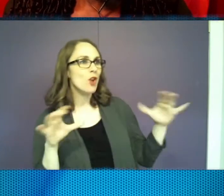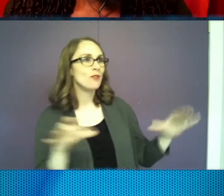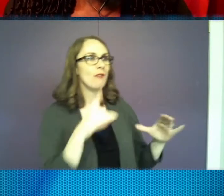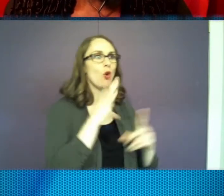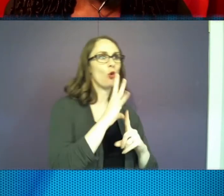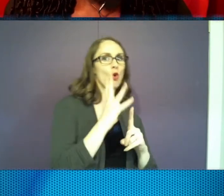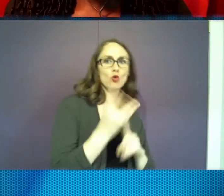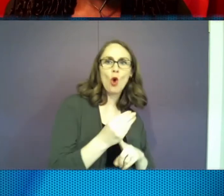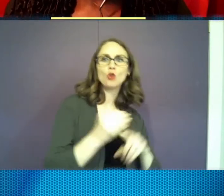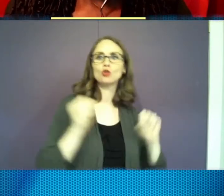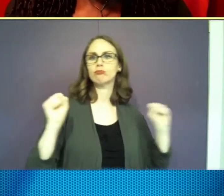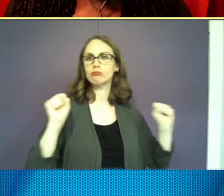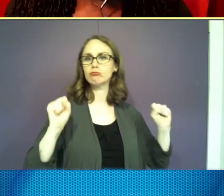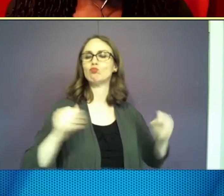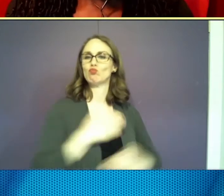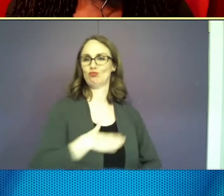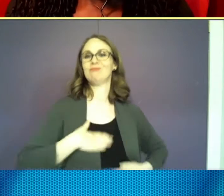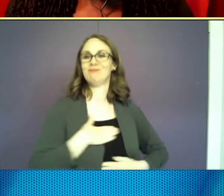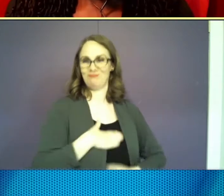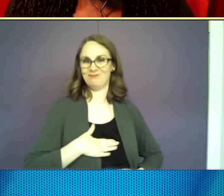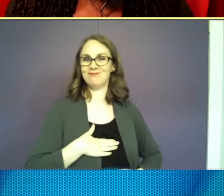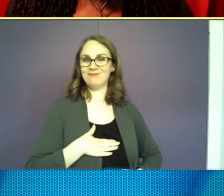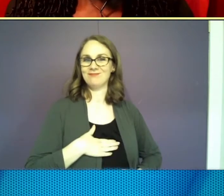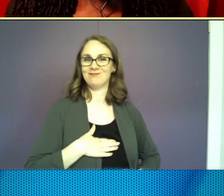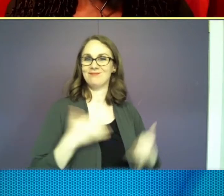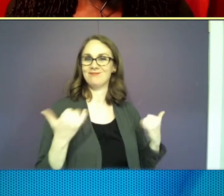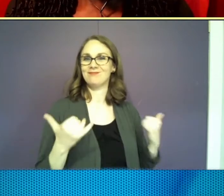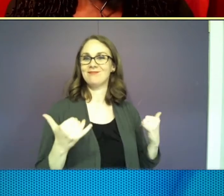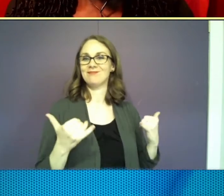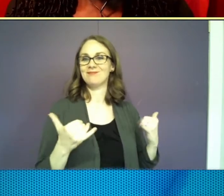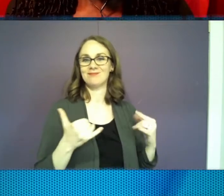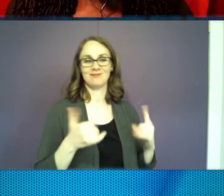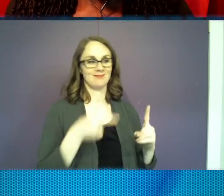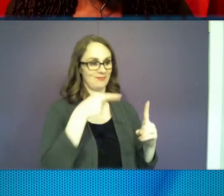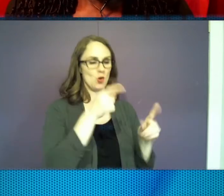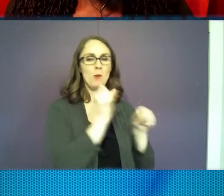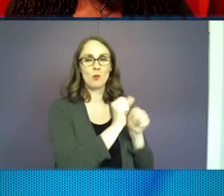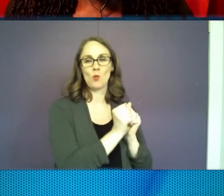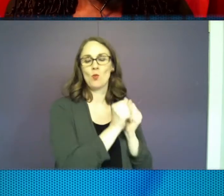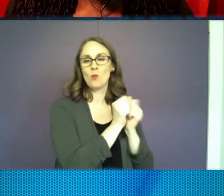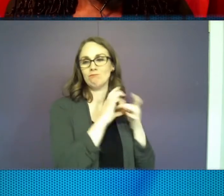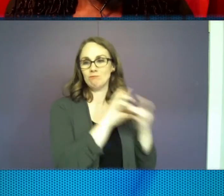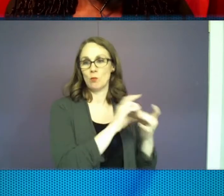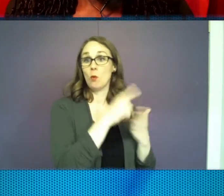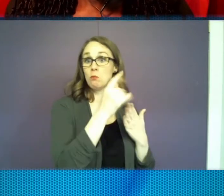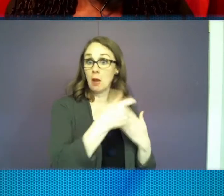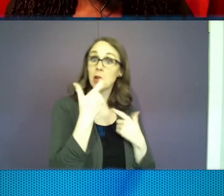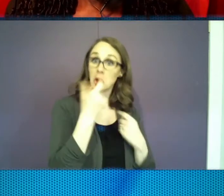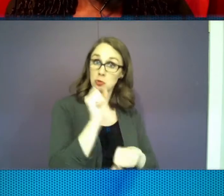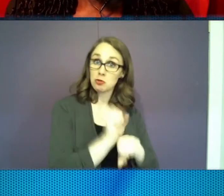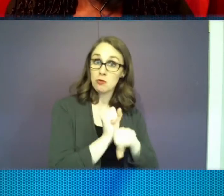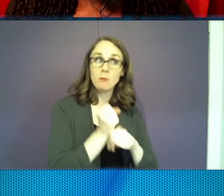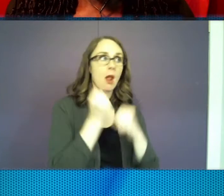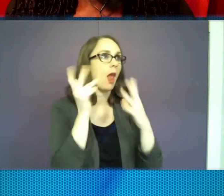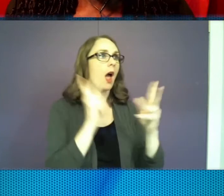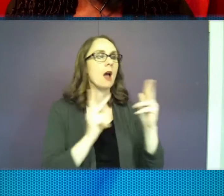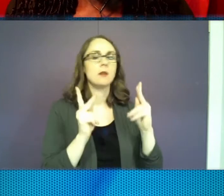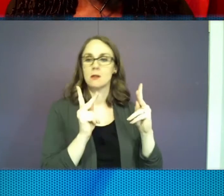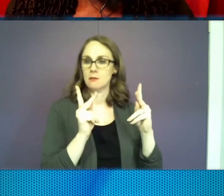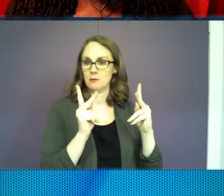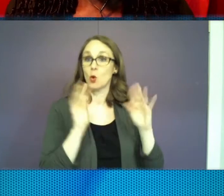and recreation. Yeah. Mm-hmm. Right now, she is the person that works with this project. It's an interesting job. A lot of people will